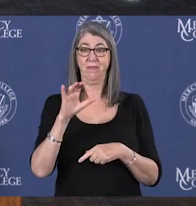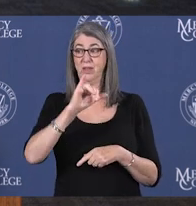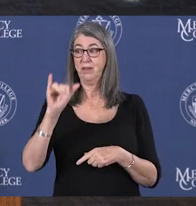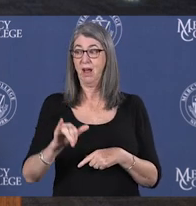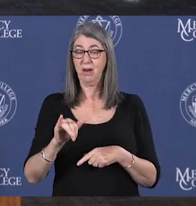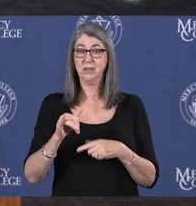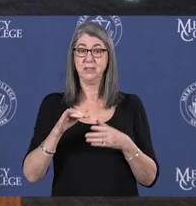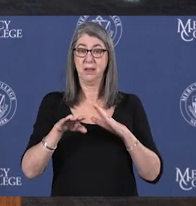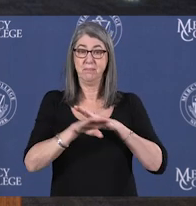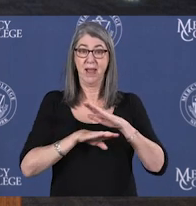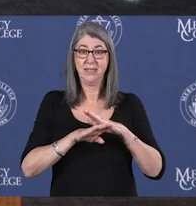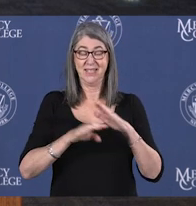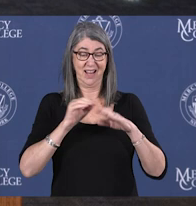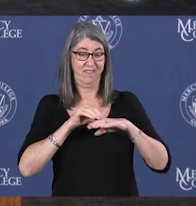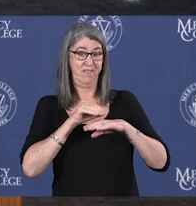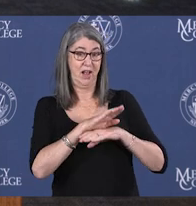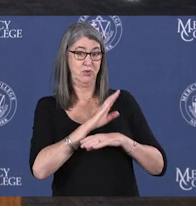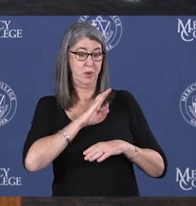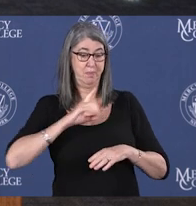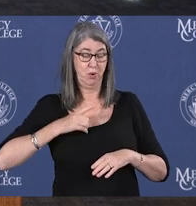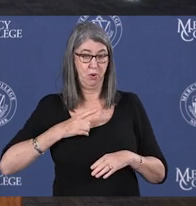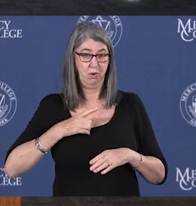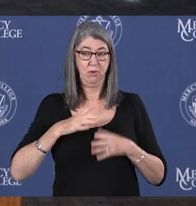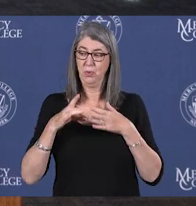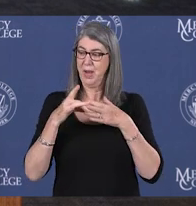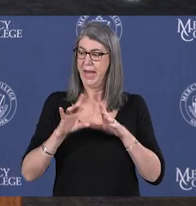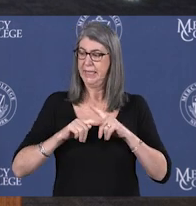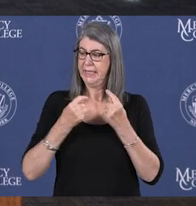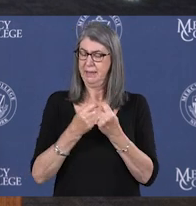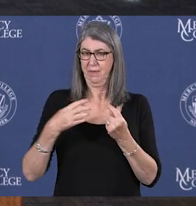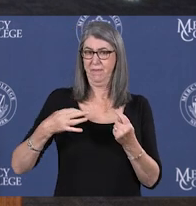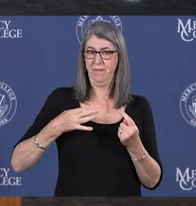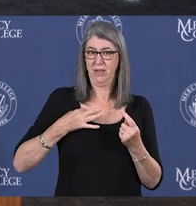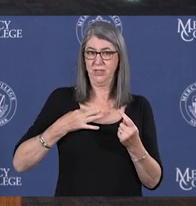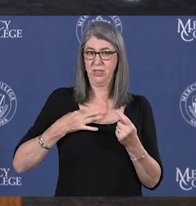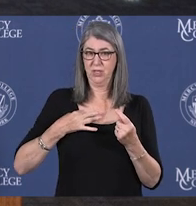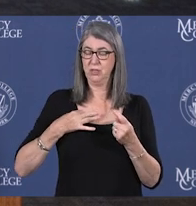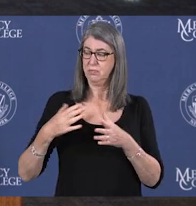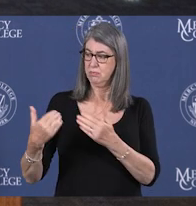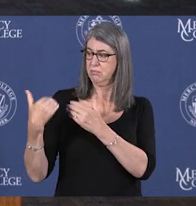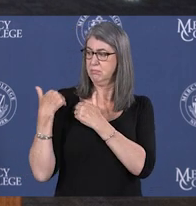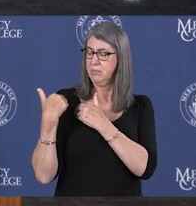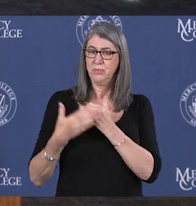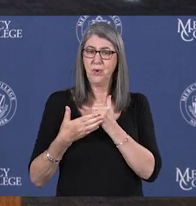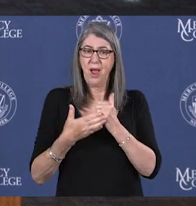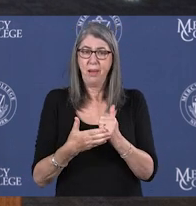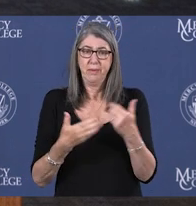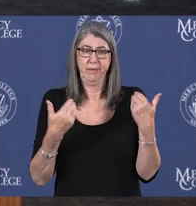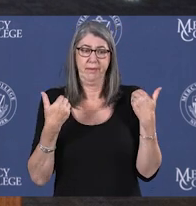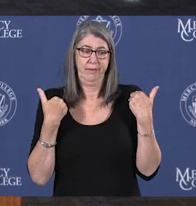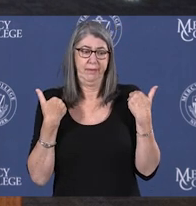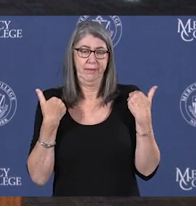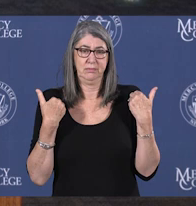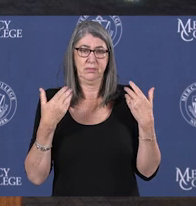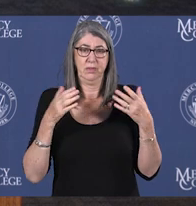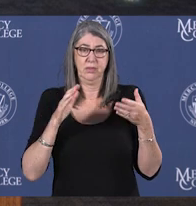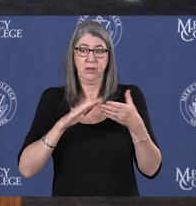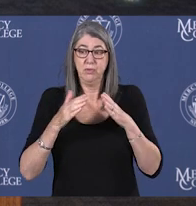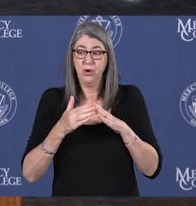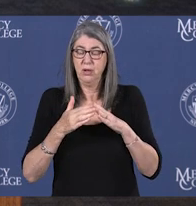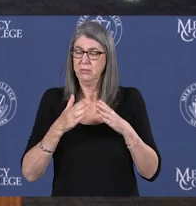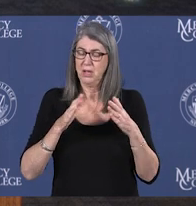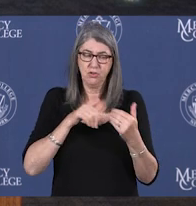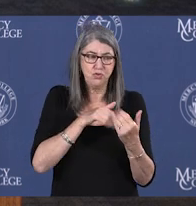of the Yonkers Basics Advisory Board, you led a team of volunteers charged with helping the Yonkers community